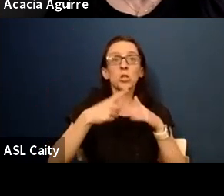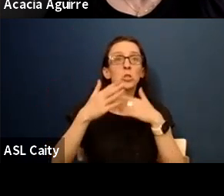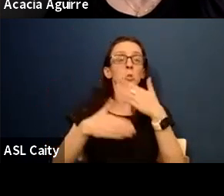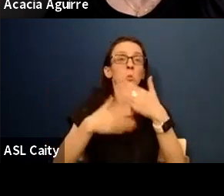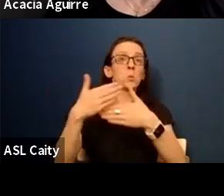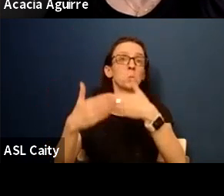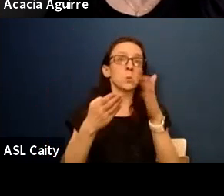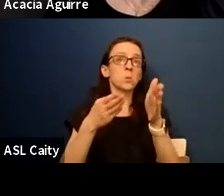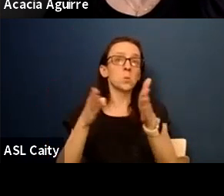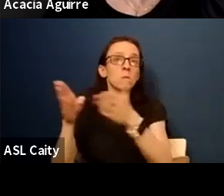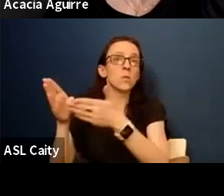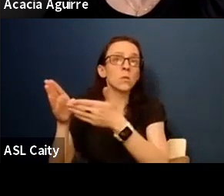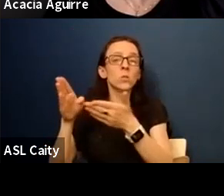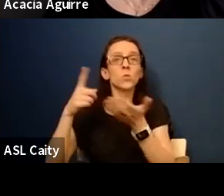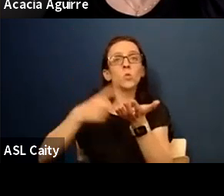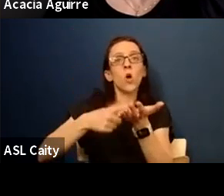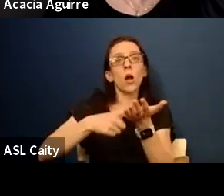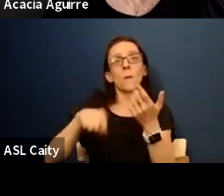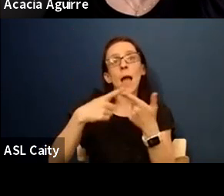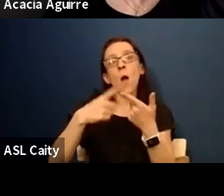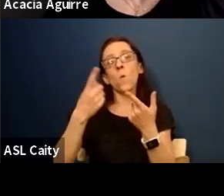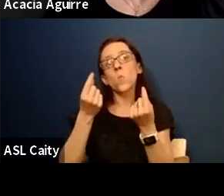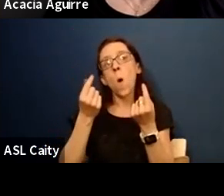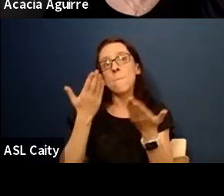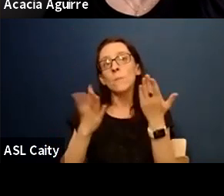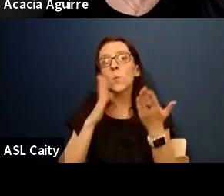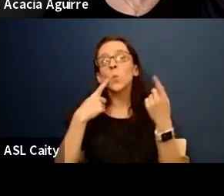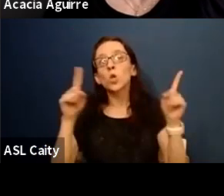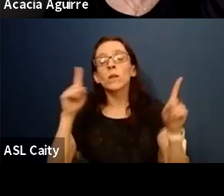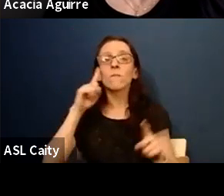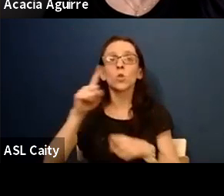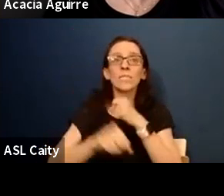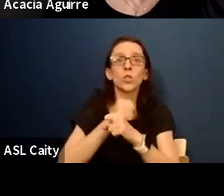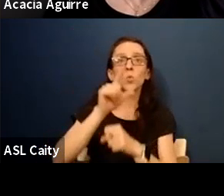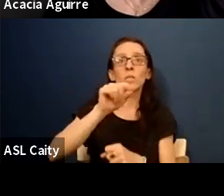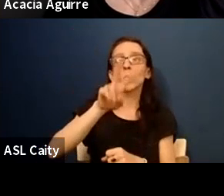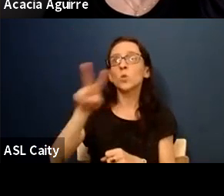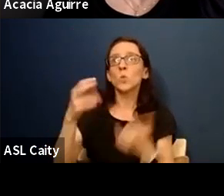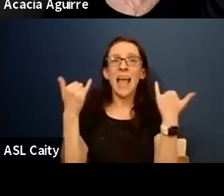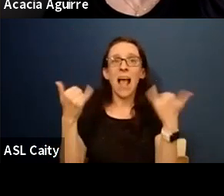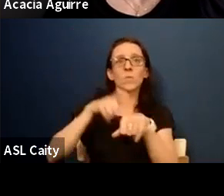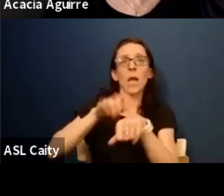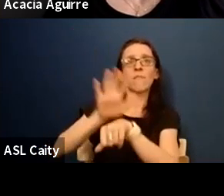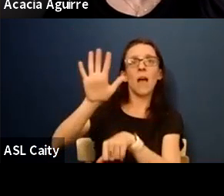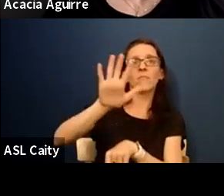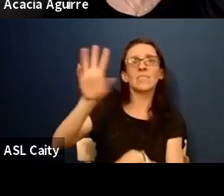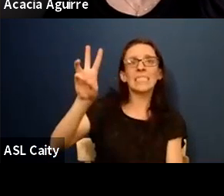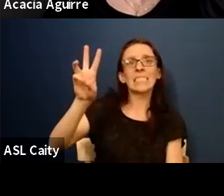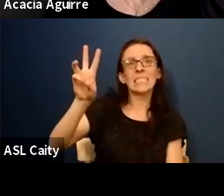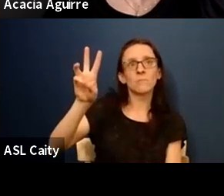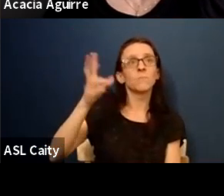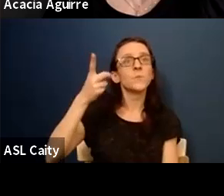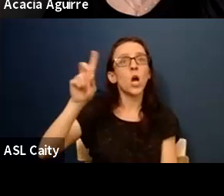about what could work for 22? It's 5:56. So Dr.